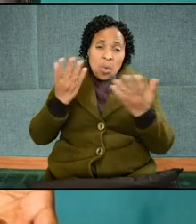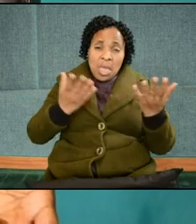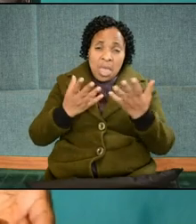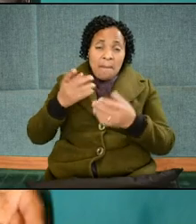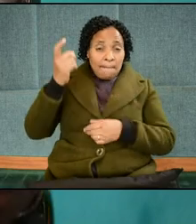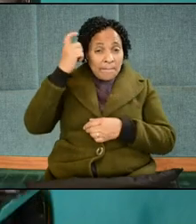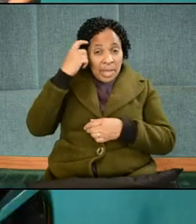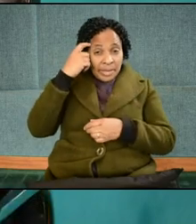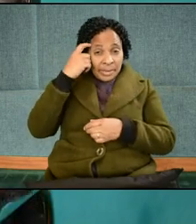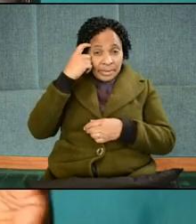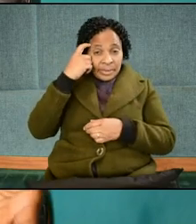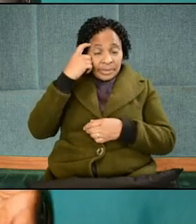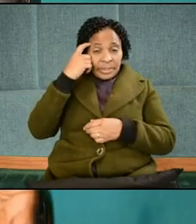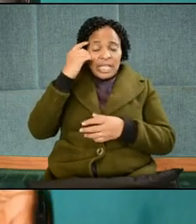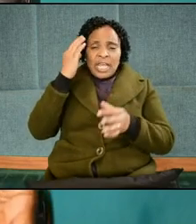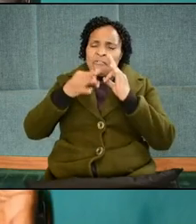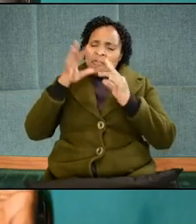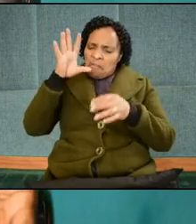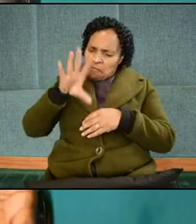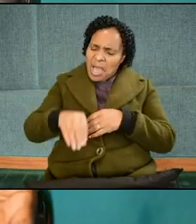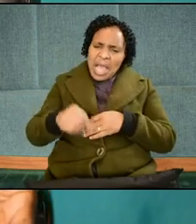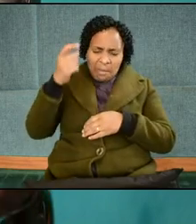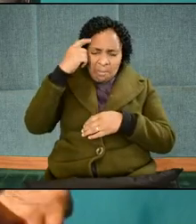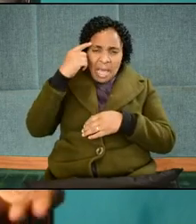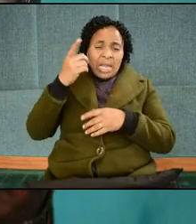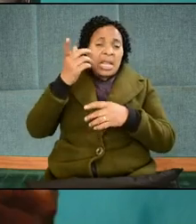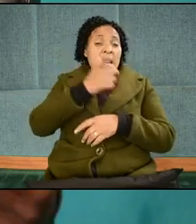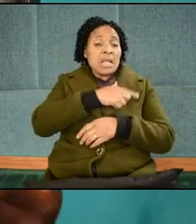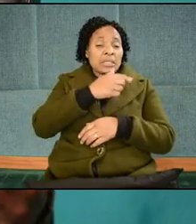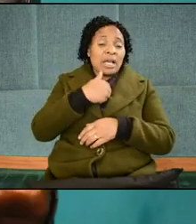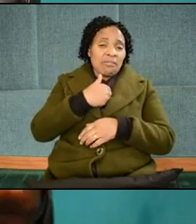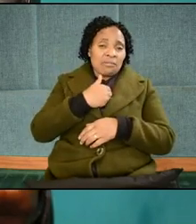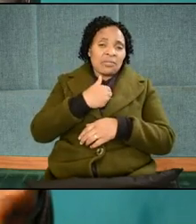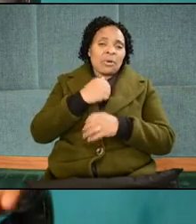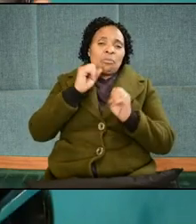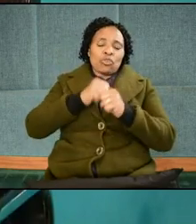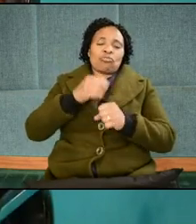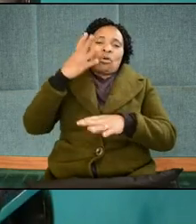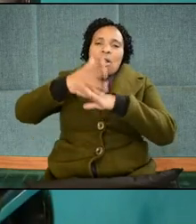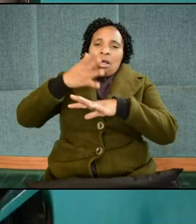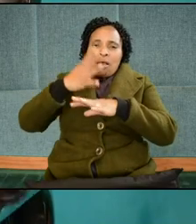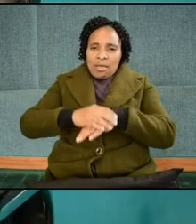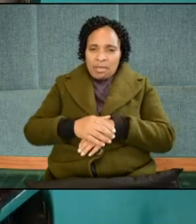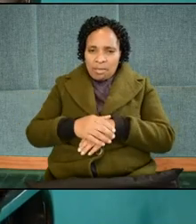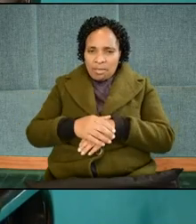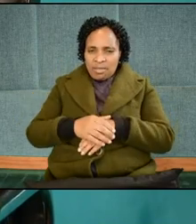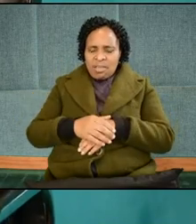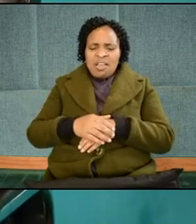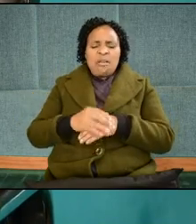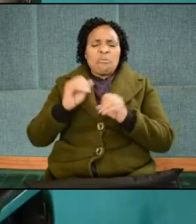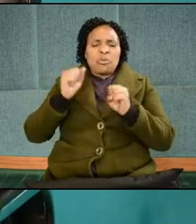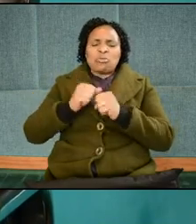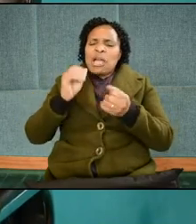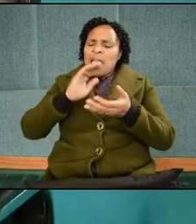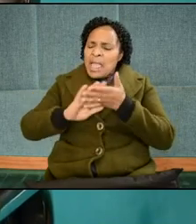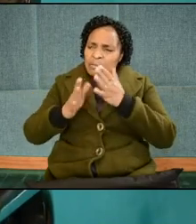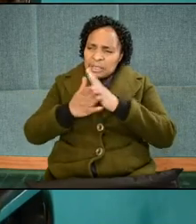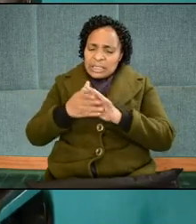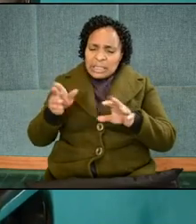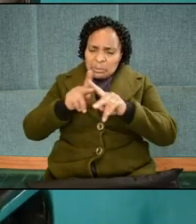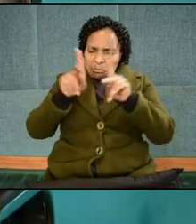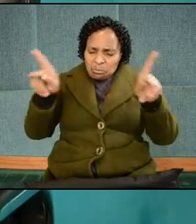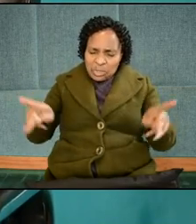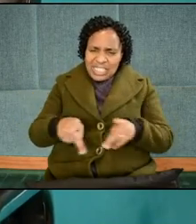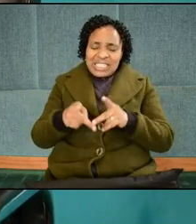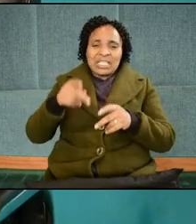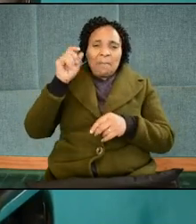idle, he's going to try to fill it. Mm-hmm. Right? Mm-hmm. Nature abhors vacuum. Nature hates a vacuum. Any empty space in nature